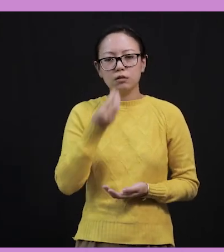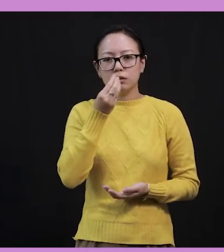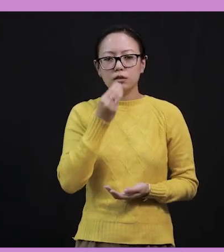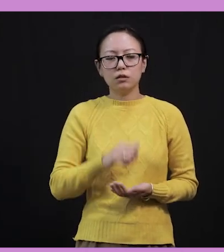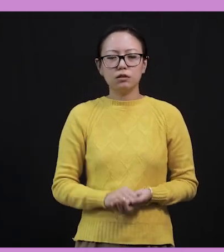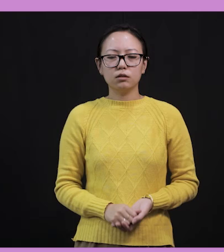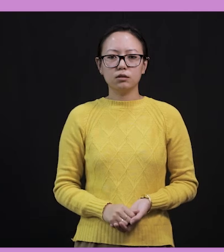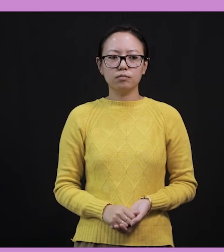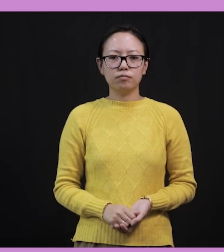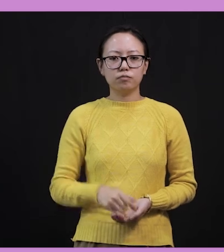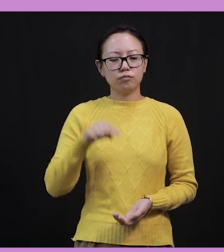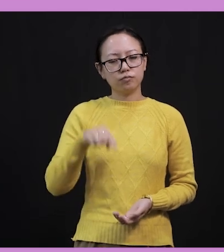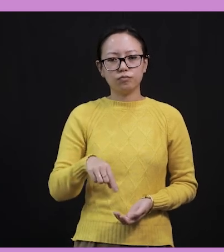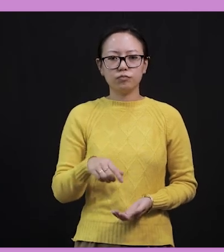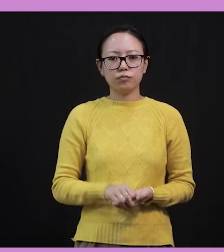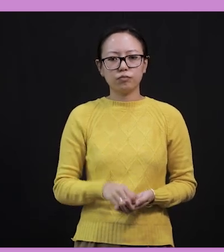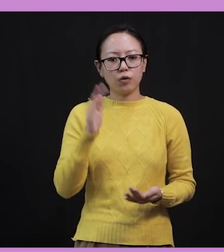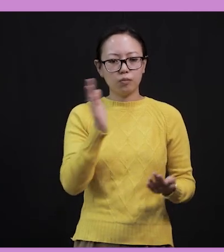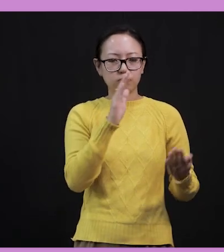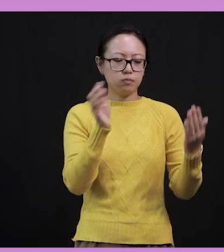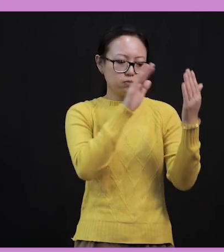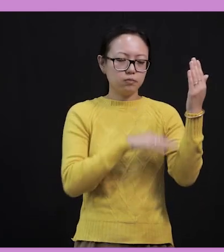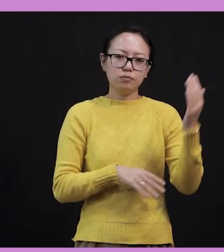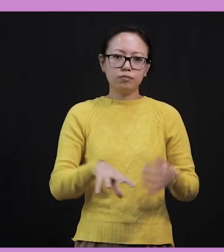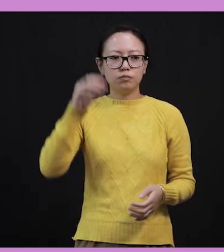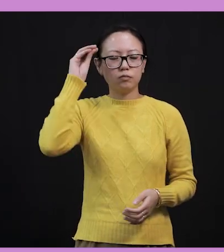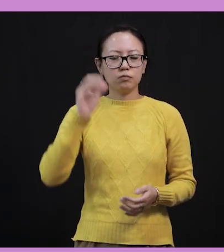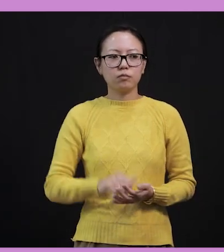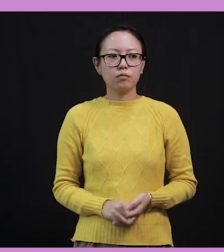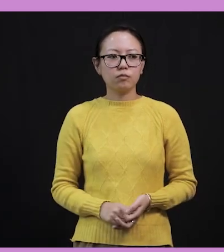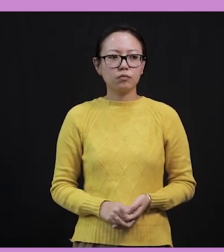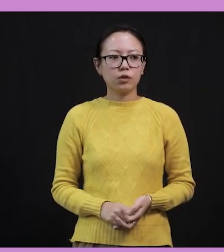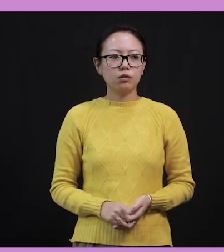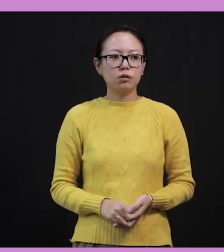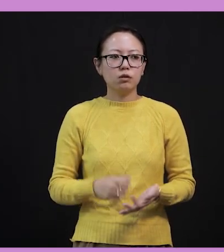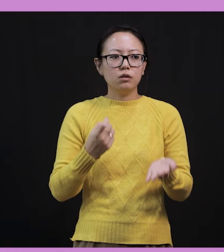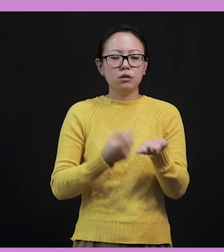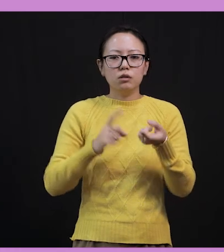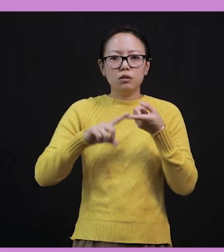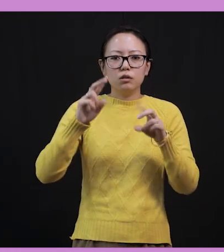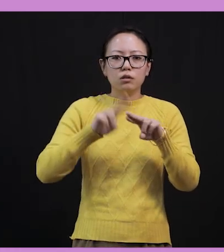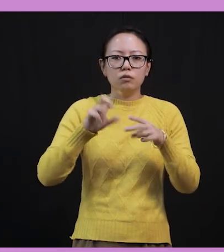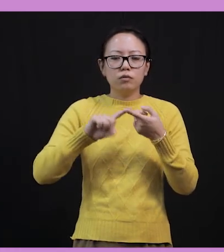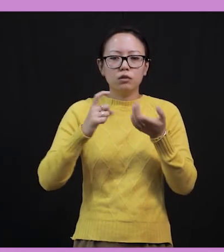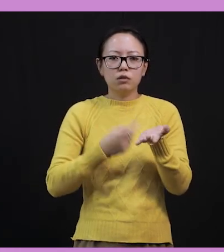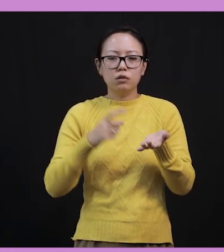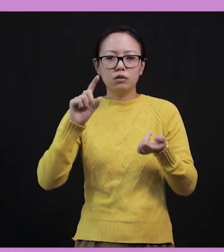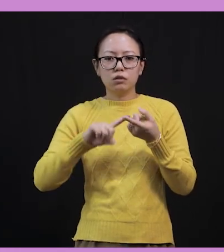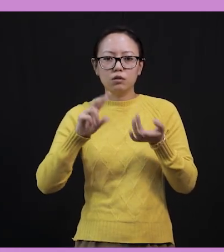is our learning from this poem. Alright, so reference to context means when you have few